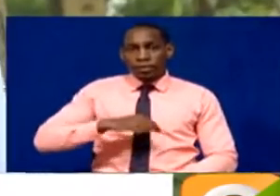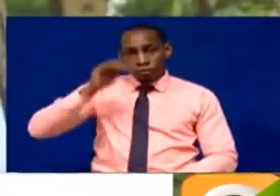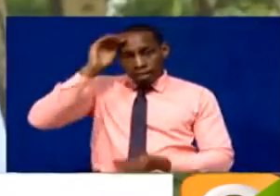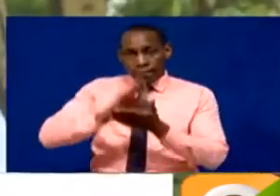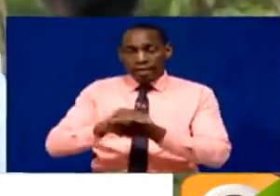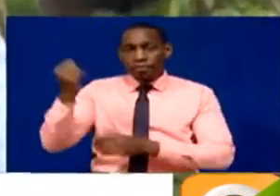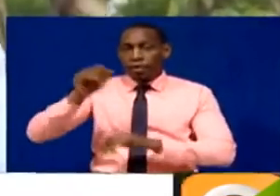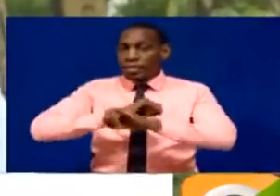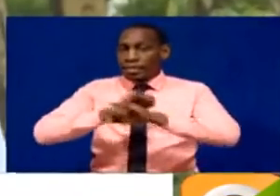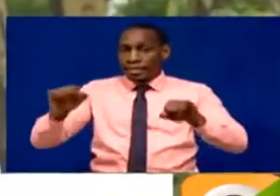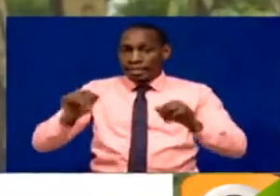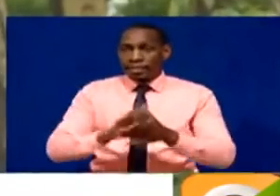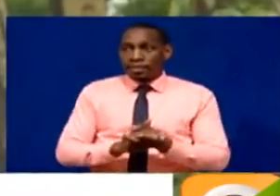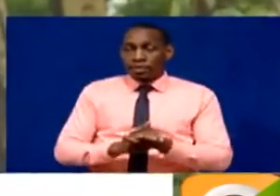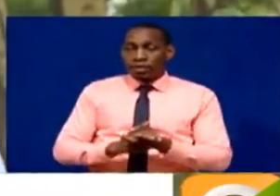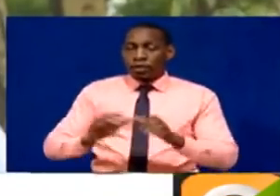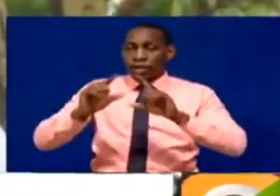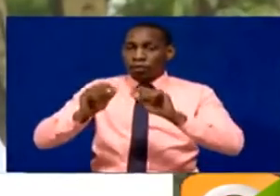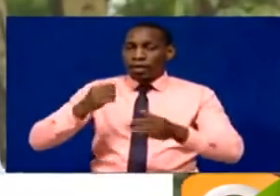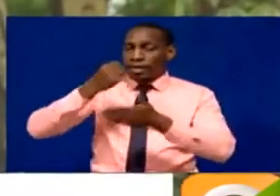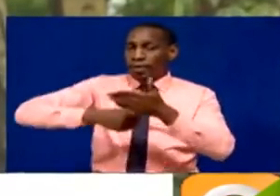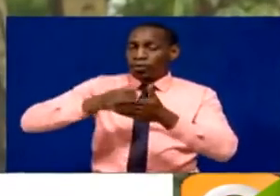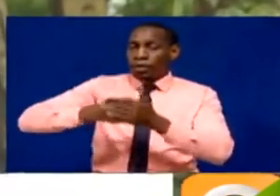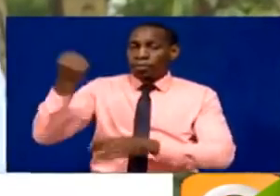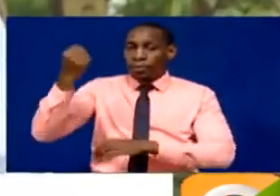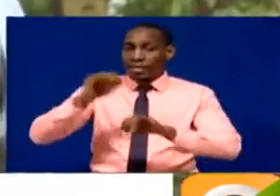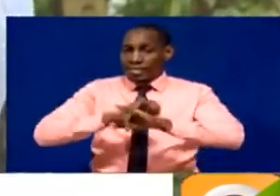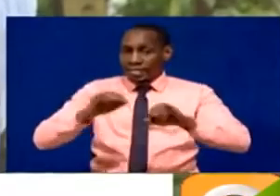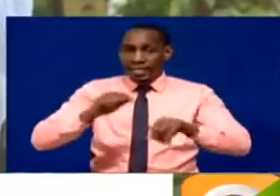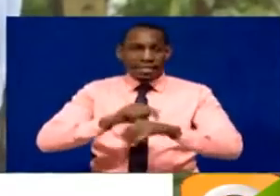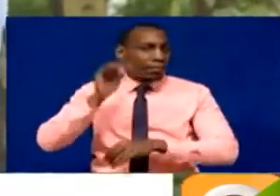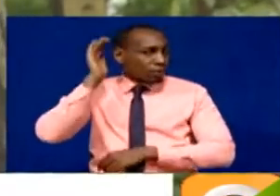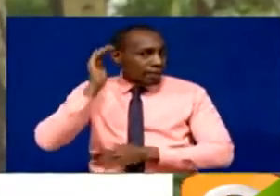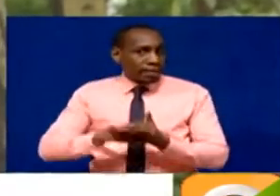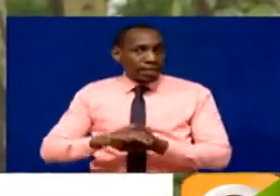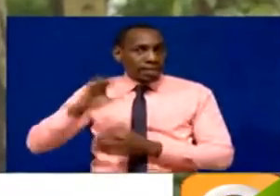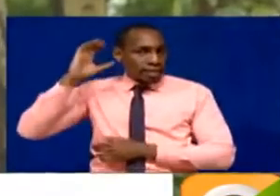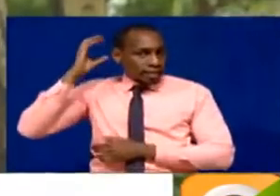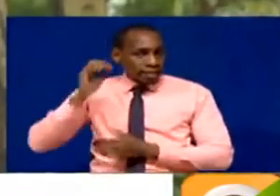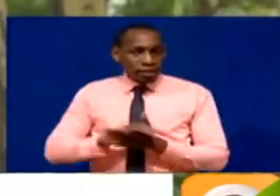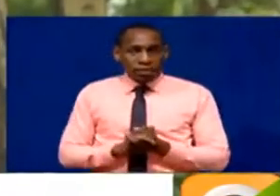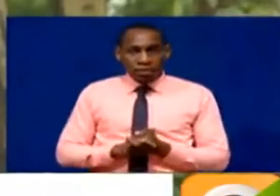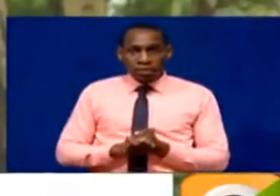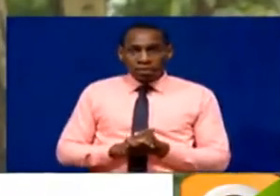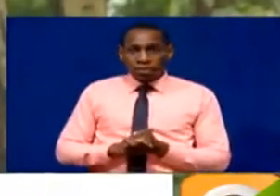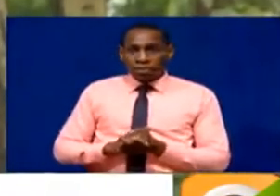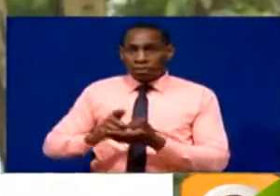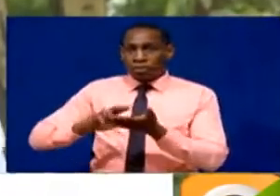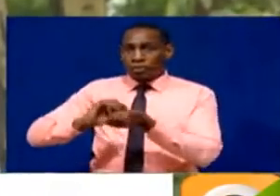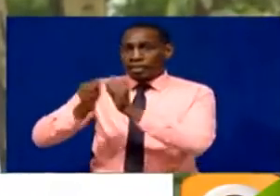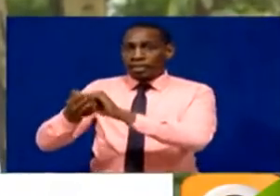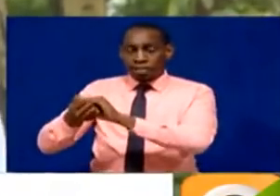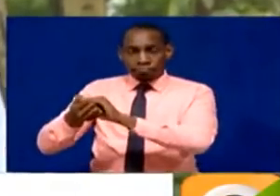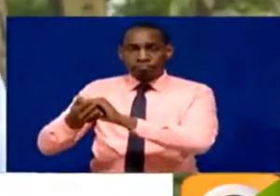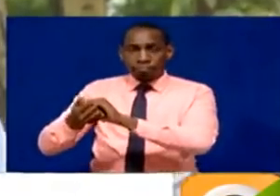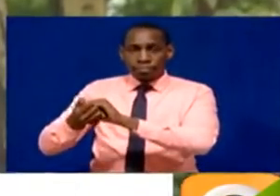safi. That has always been my slogan. Siasa safi. Ukisikia radio inaimba wimbo ambao upendi, unavunja radio ama unabadilisha